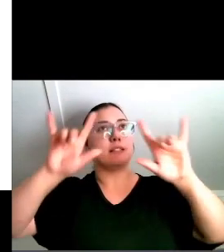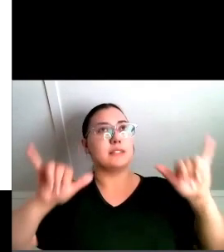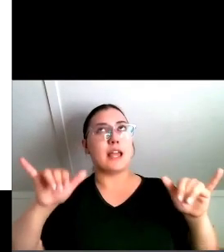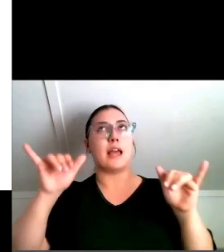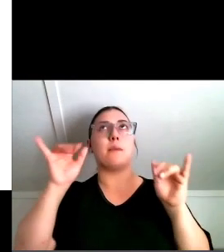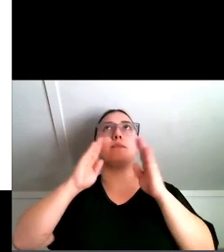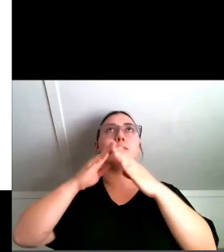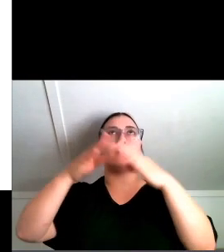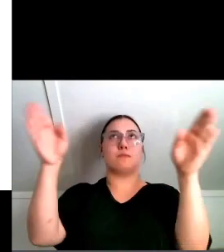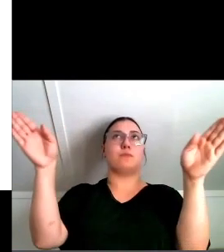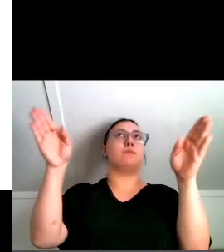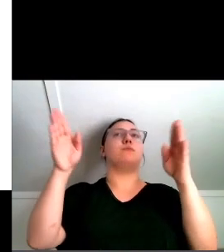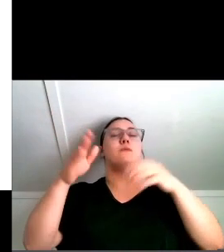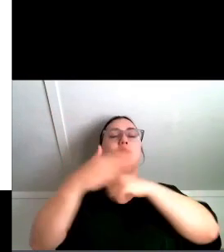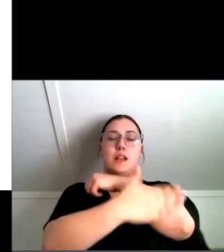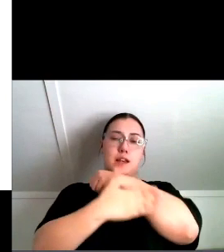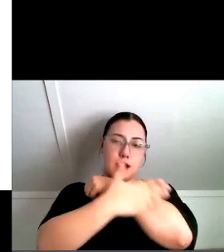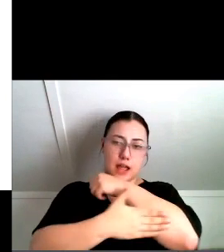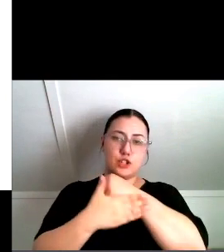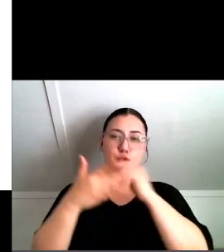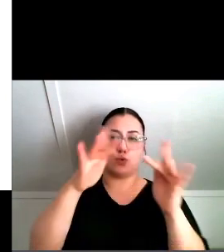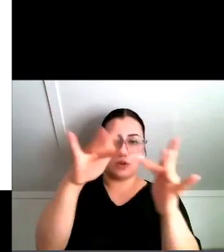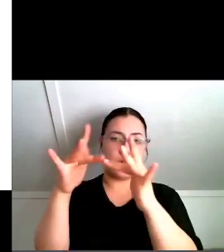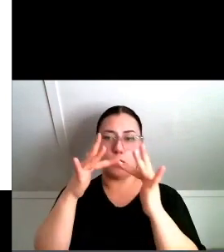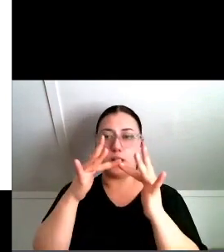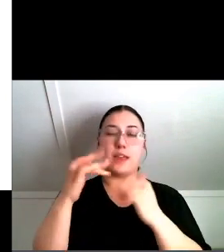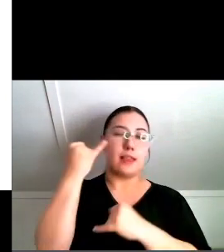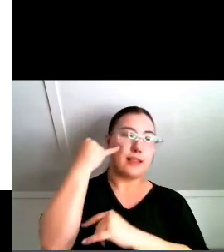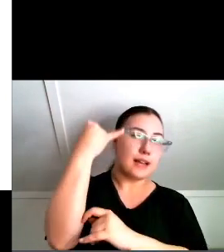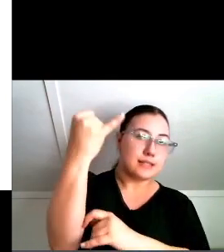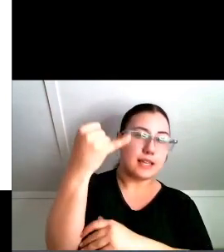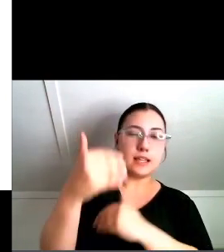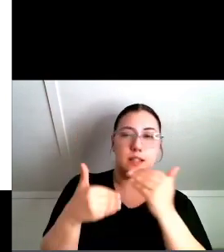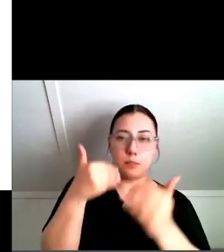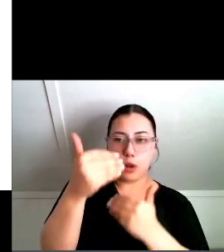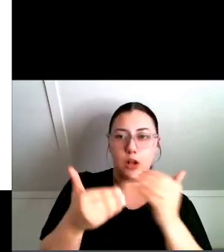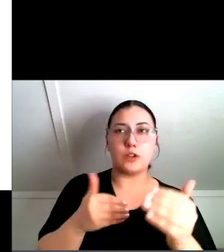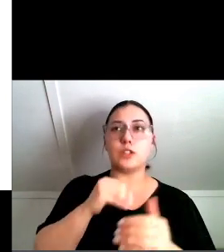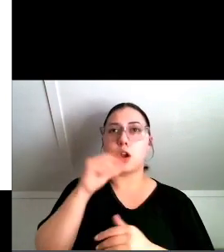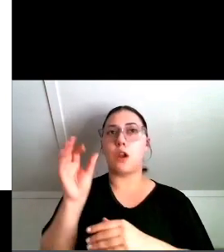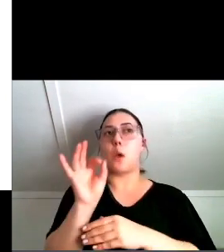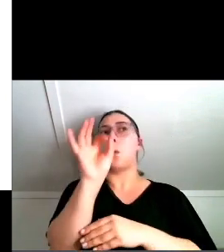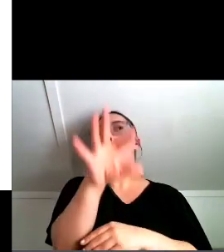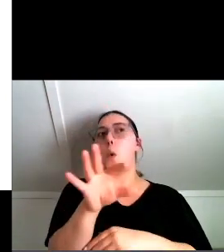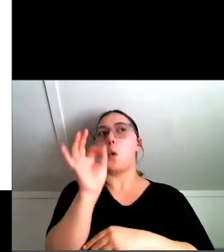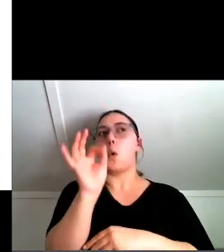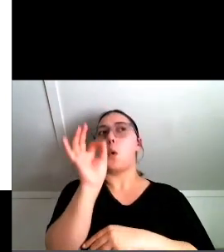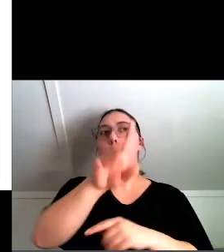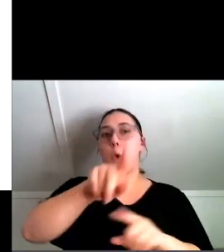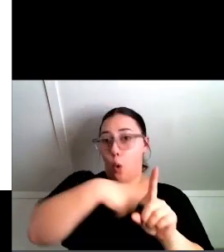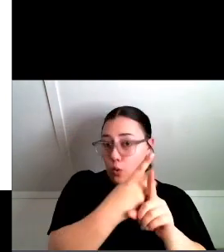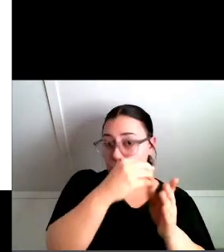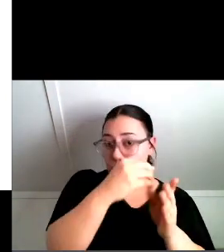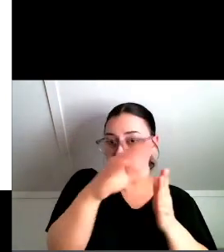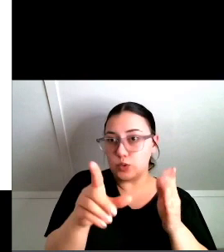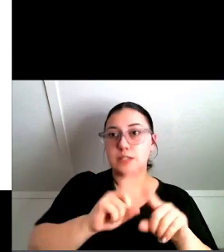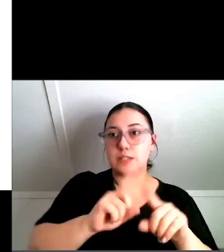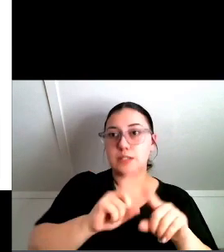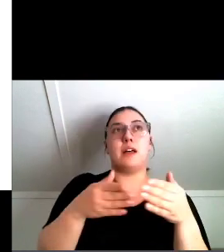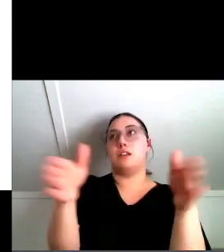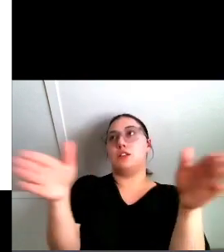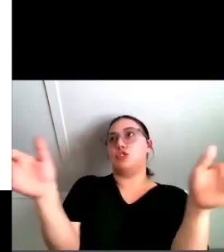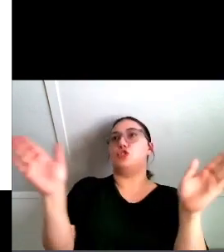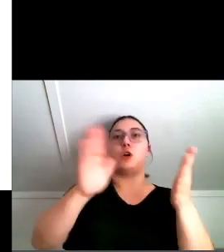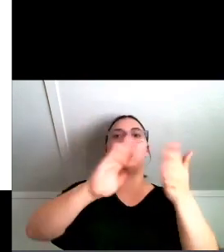education, ideas about progress are being farmed out, not just simply to the students themselves, but to residents around the